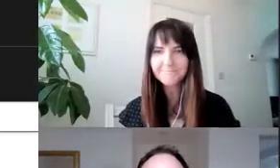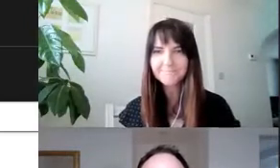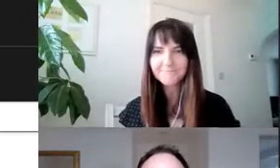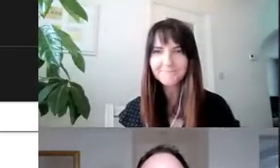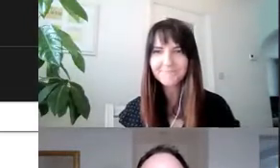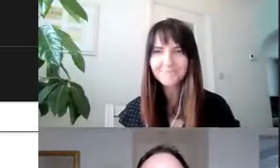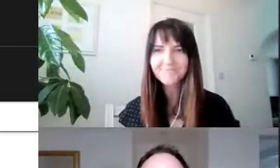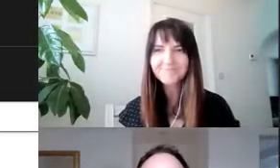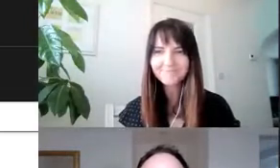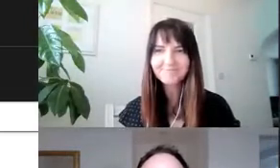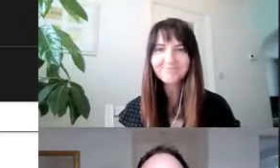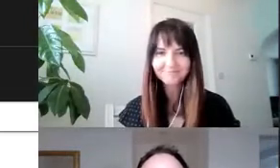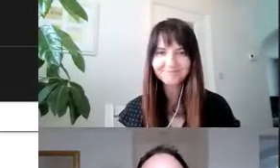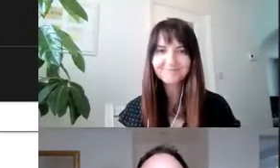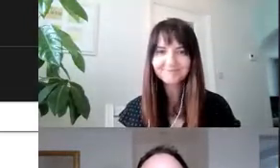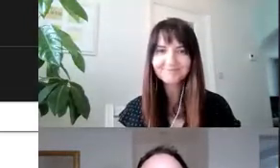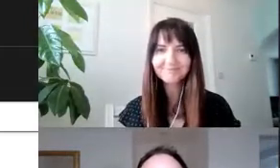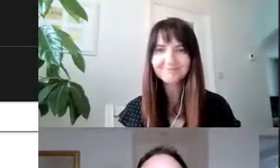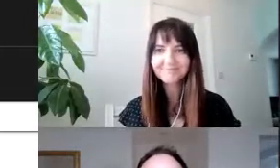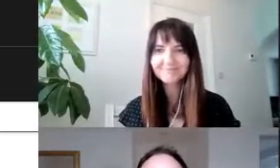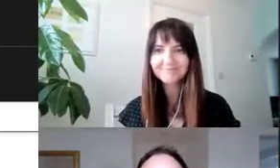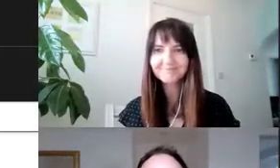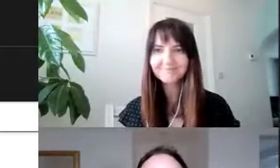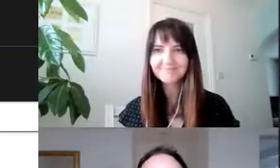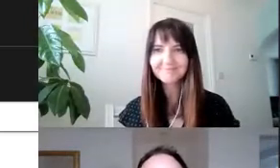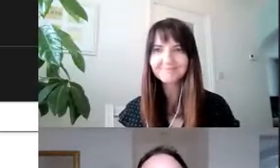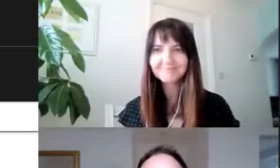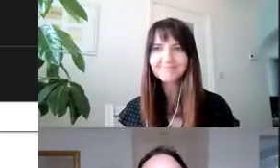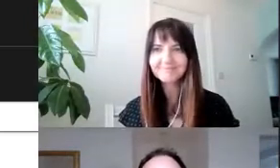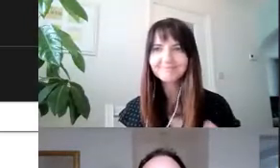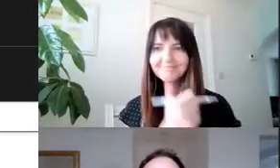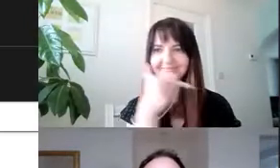hopefully they're now on the screen and you can see those at full screen.